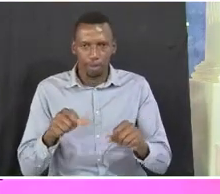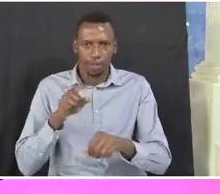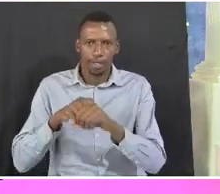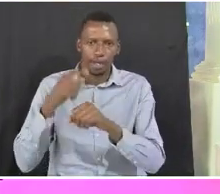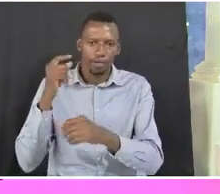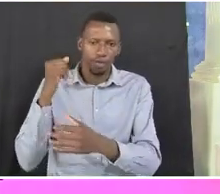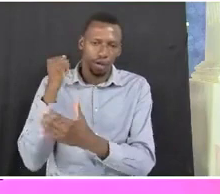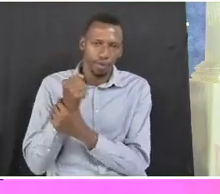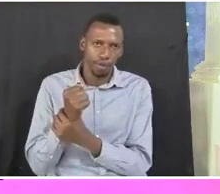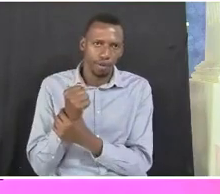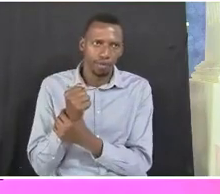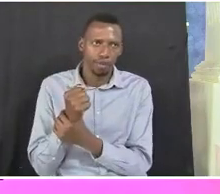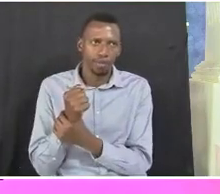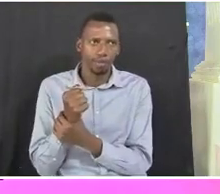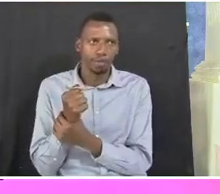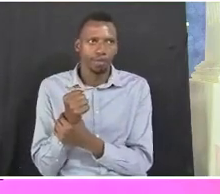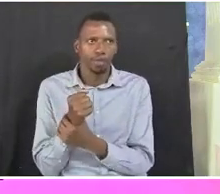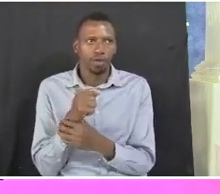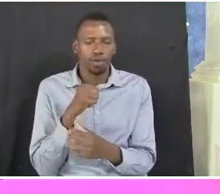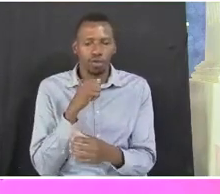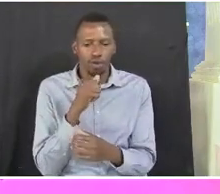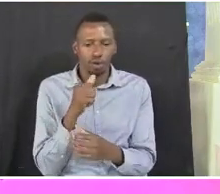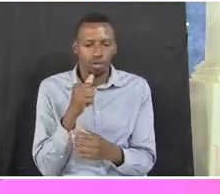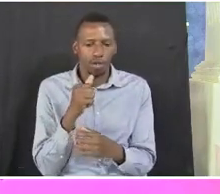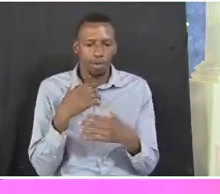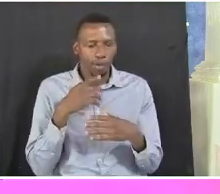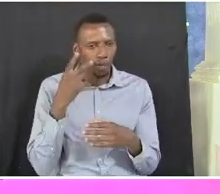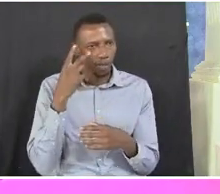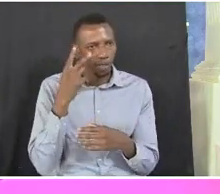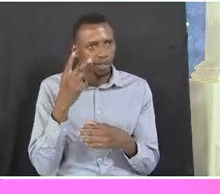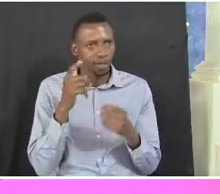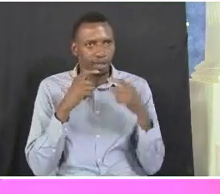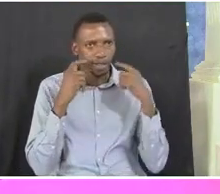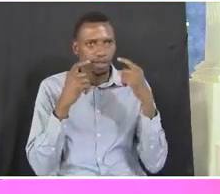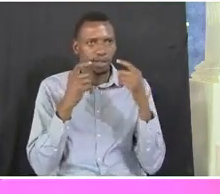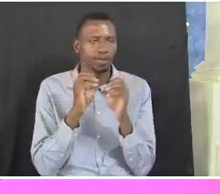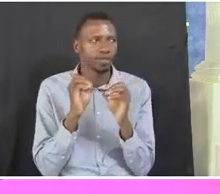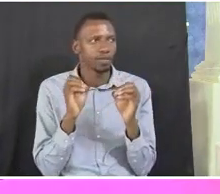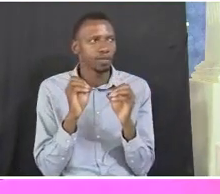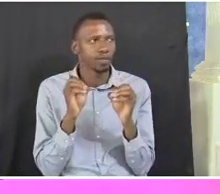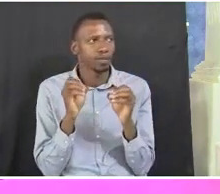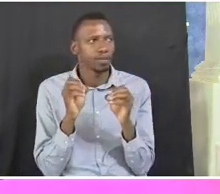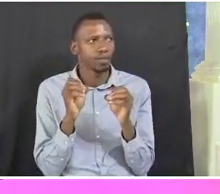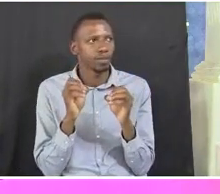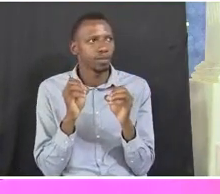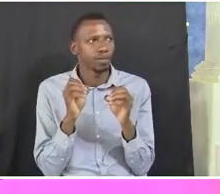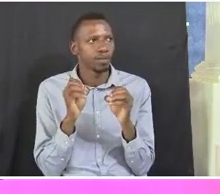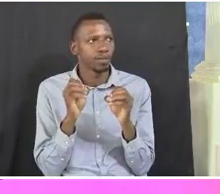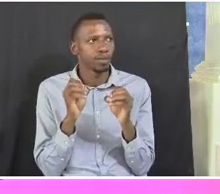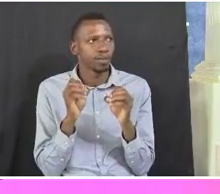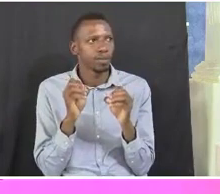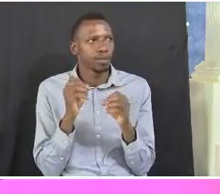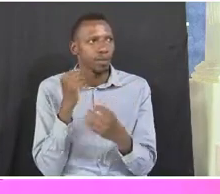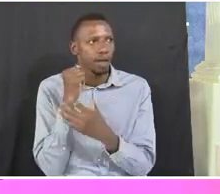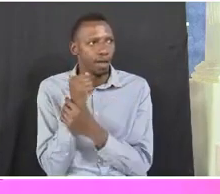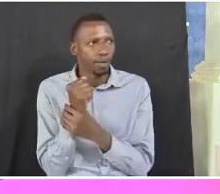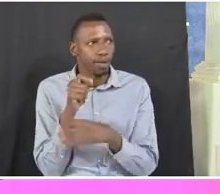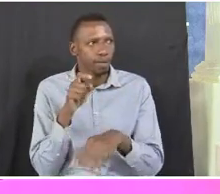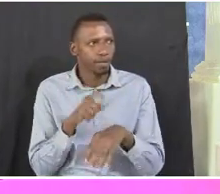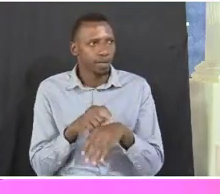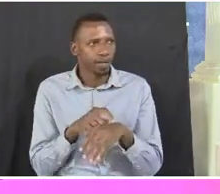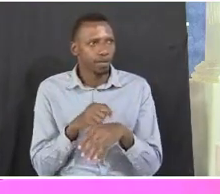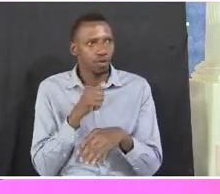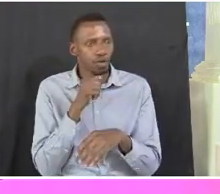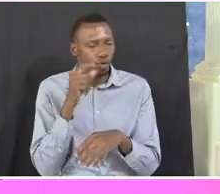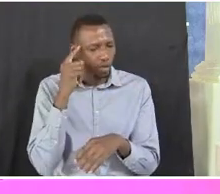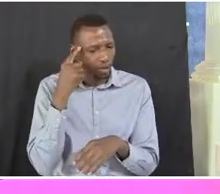time, it was no longer regarded as sin. Get that? In Abraham's time, it was no longer